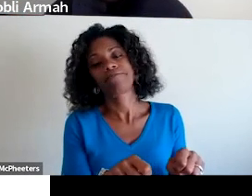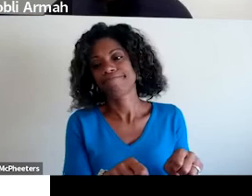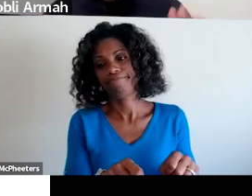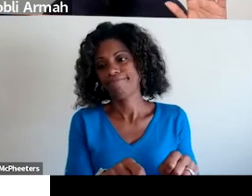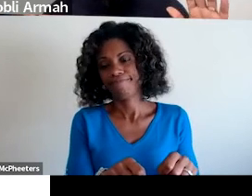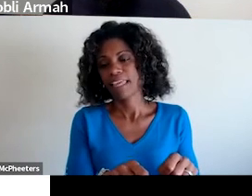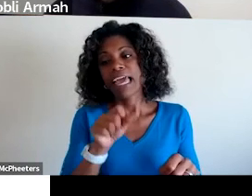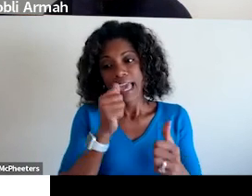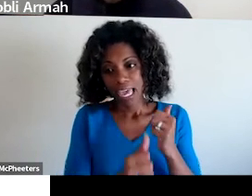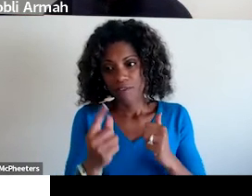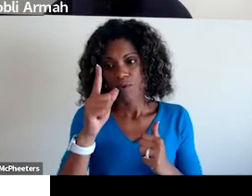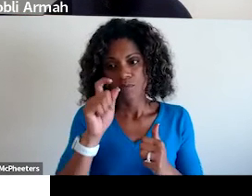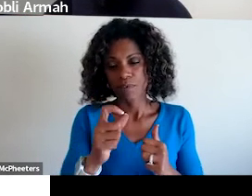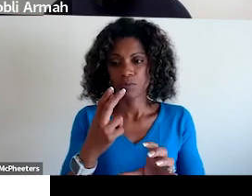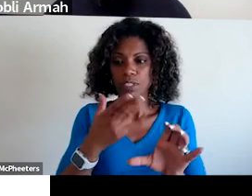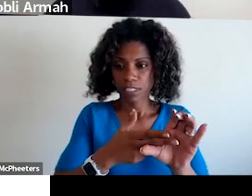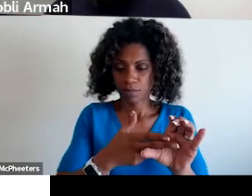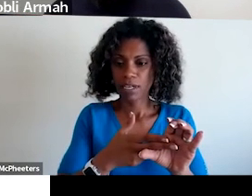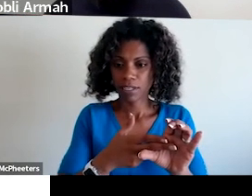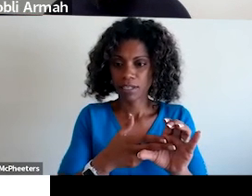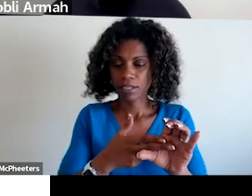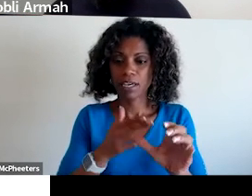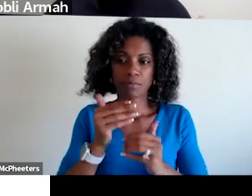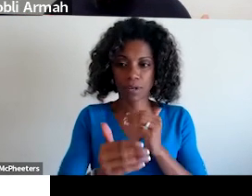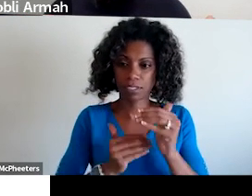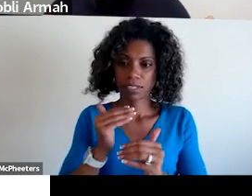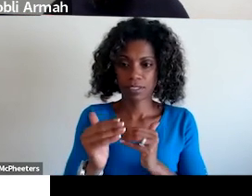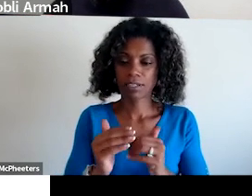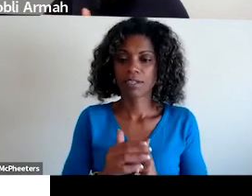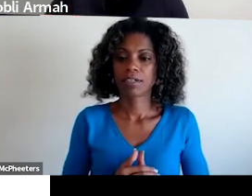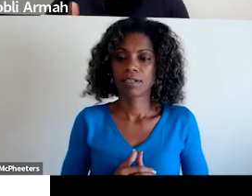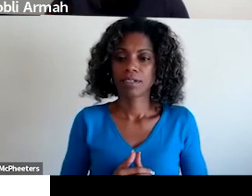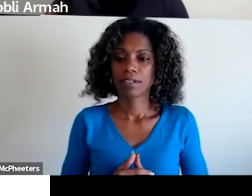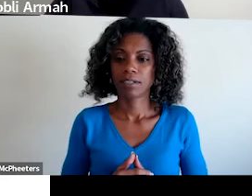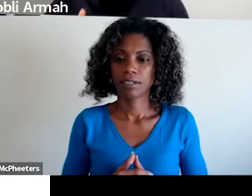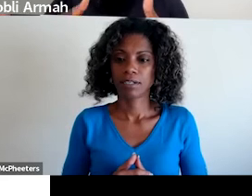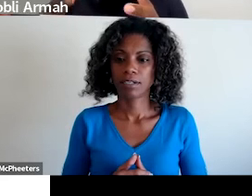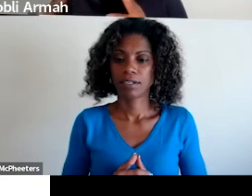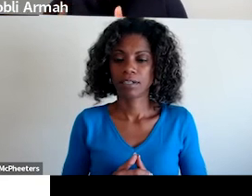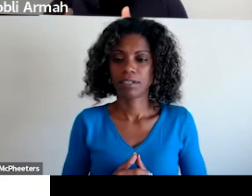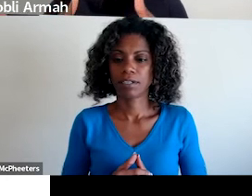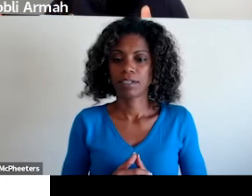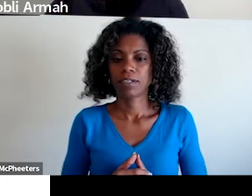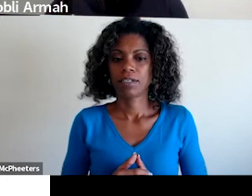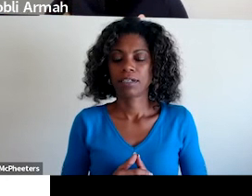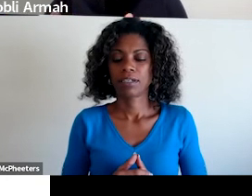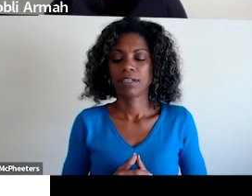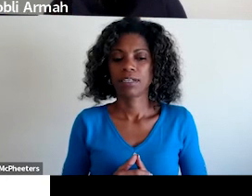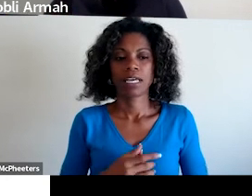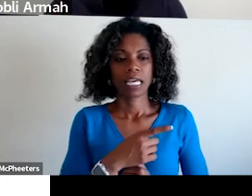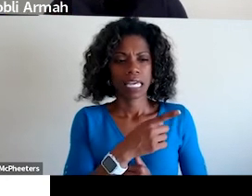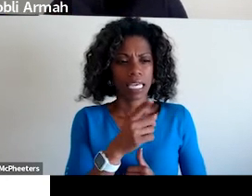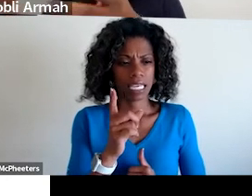the process, opt in or opt out? Another point, is are the capacity building and the modules and the trainings for